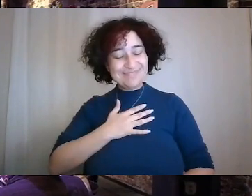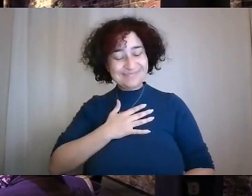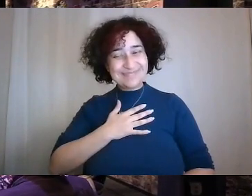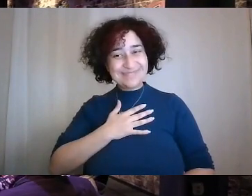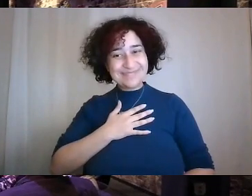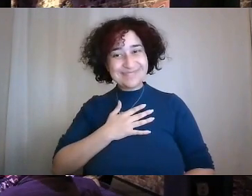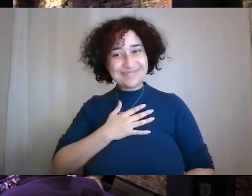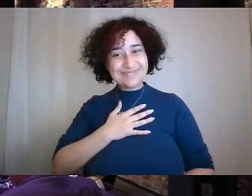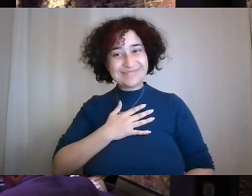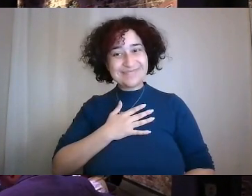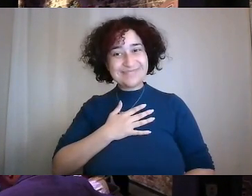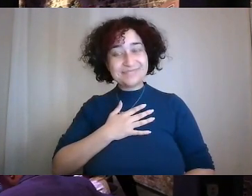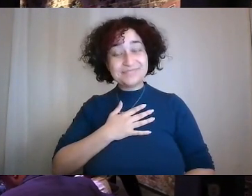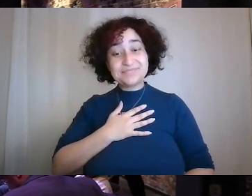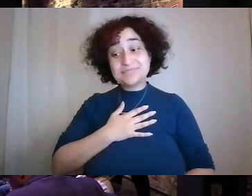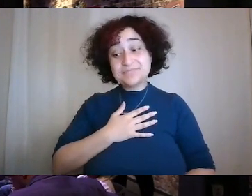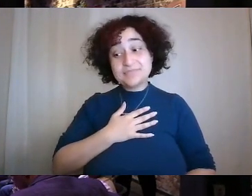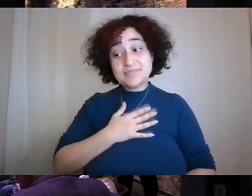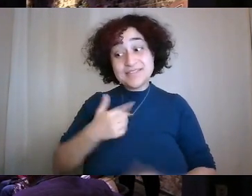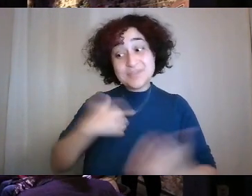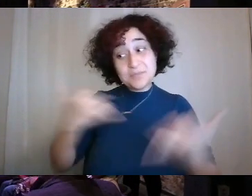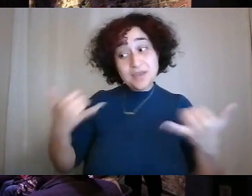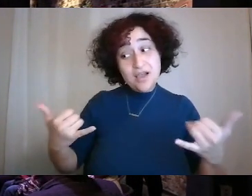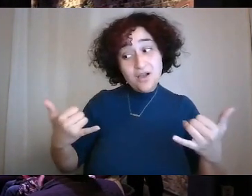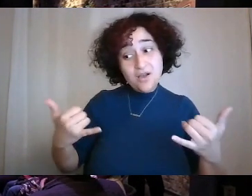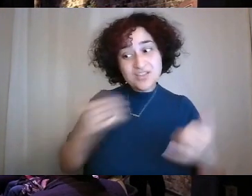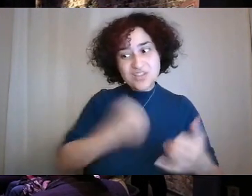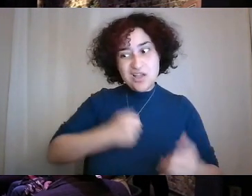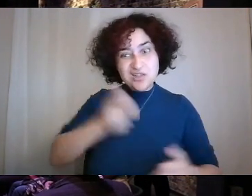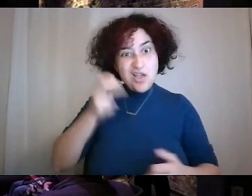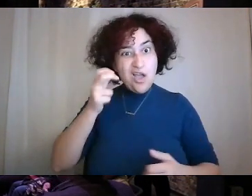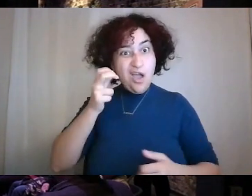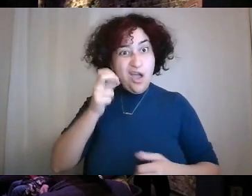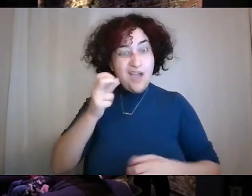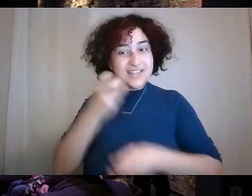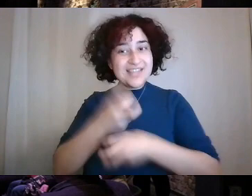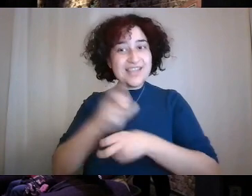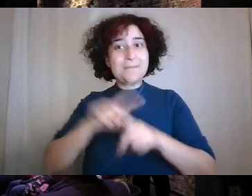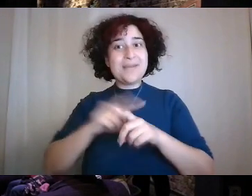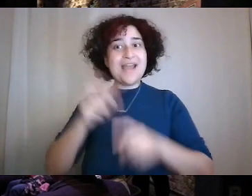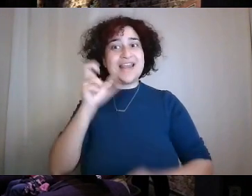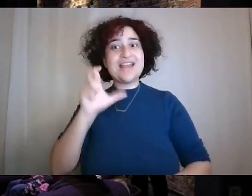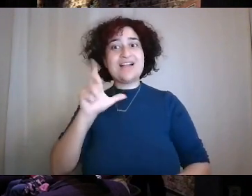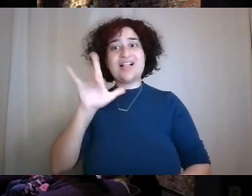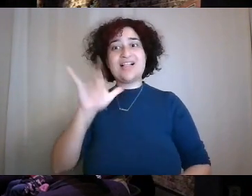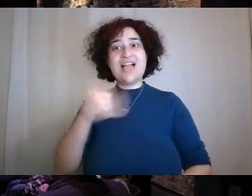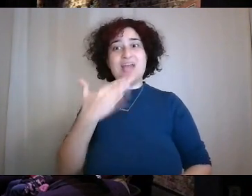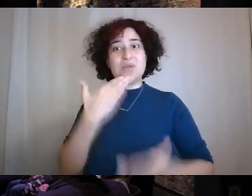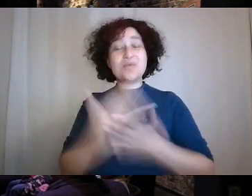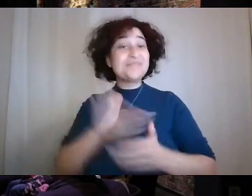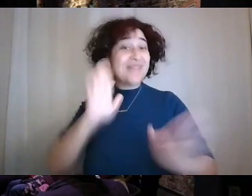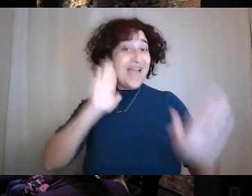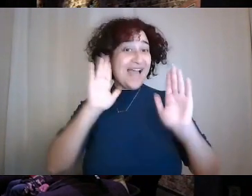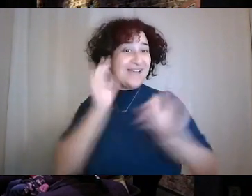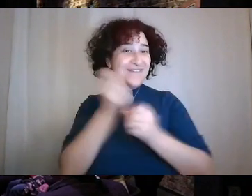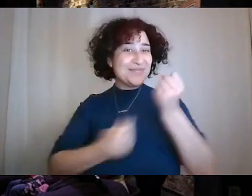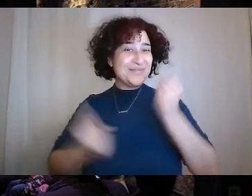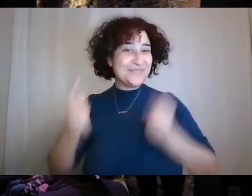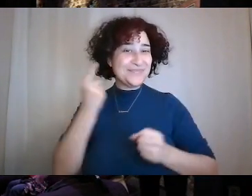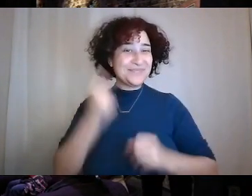Is this me now? Sorry, it's hard to hear, although I was able to hear Clyde really well. Hi, everybody. Can you hear